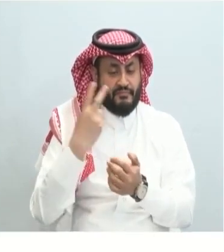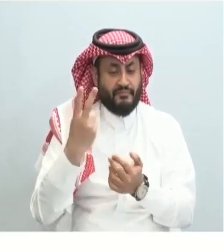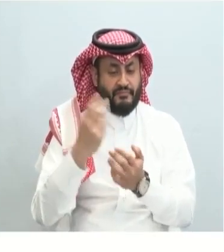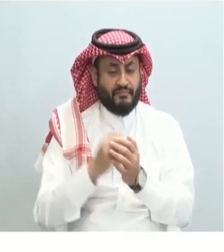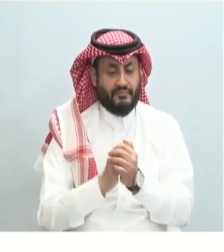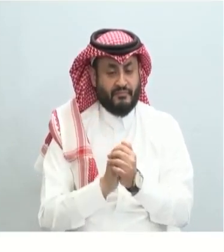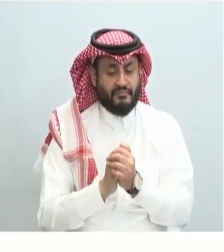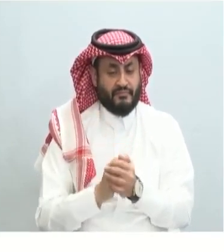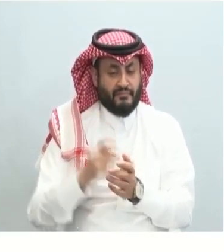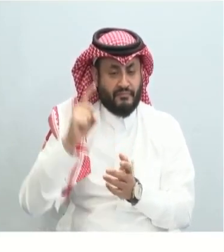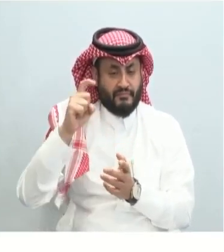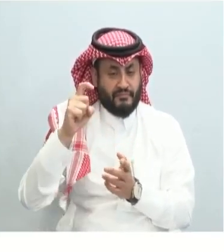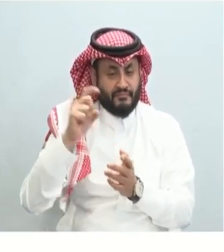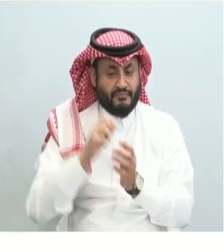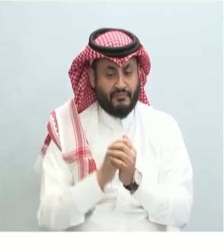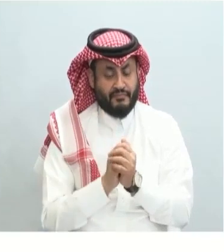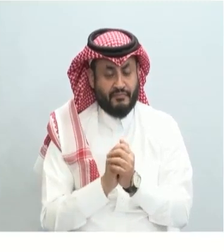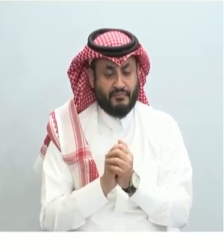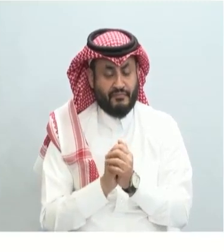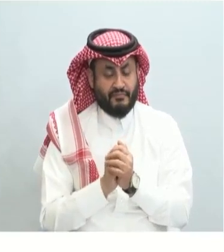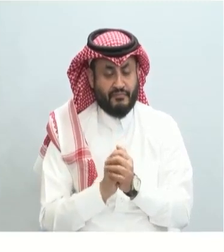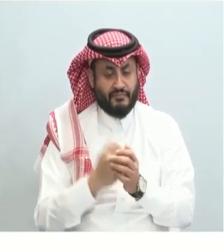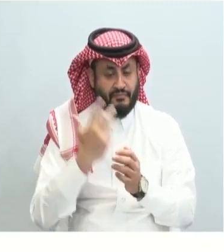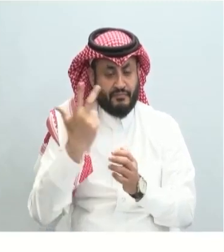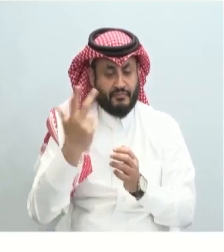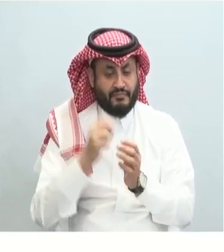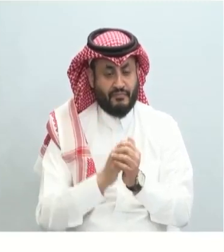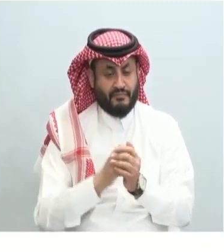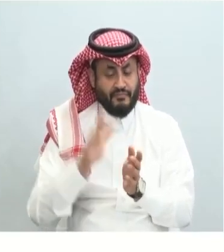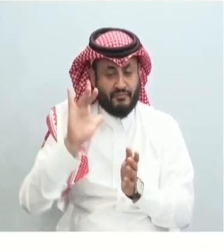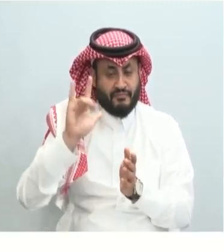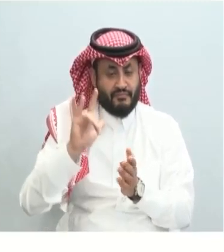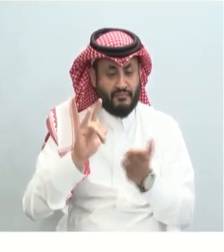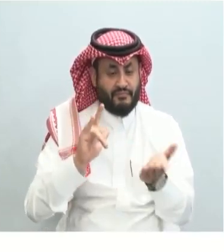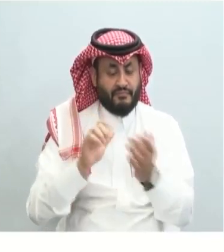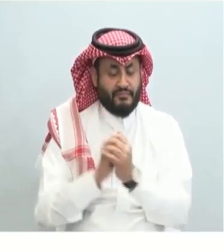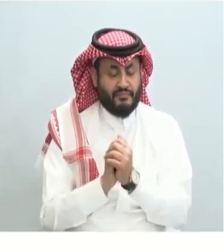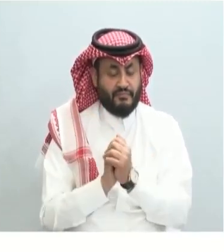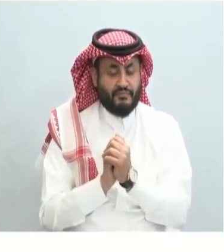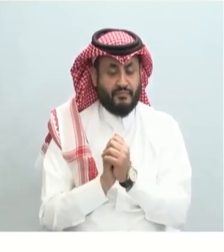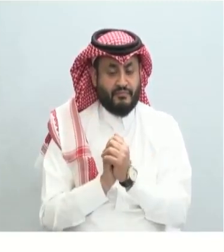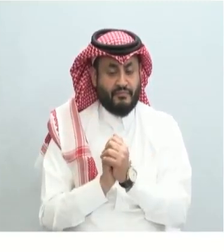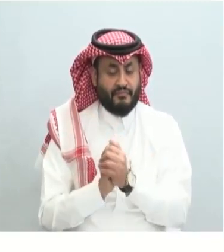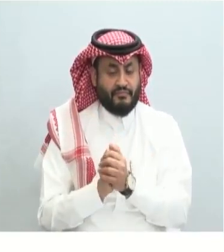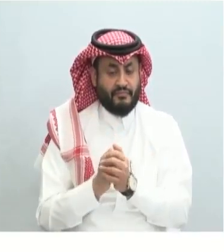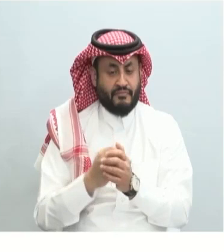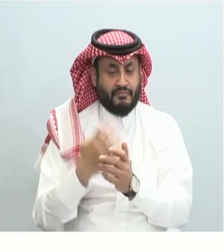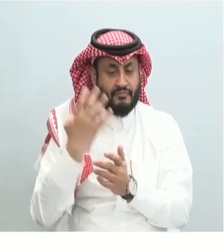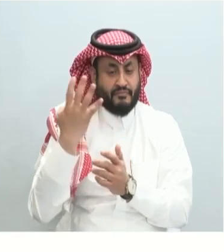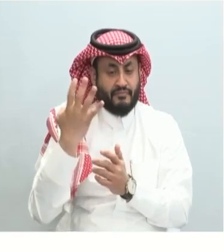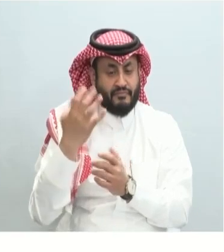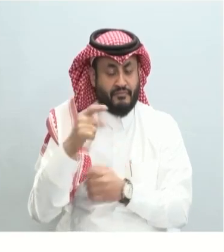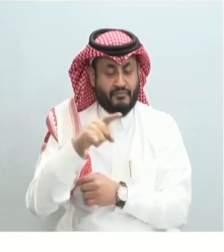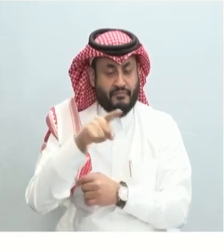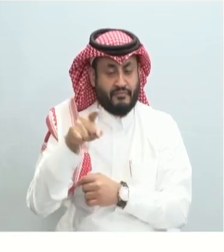second one, the word was fox, and with the third one, the word was yard, and with